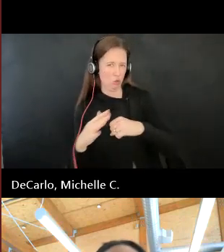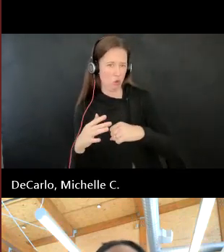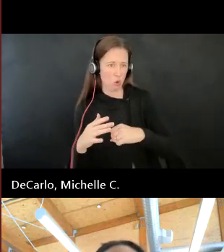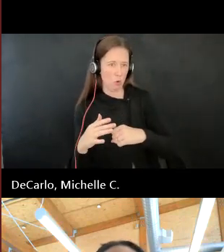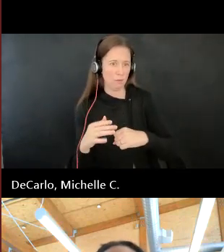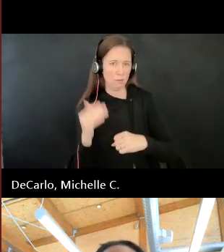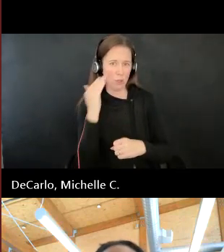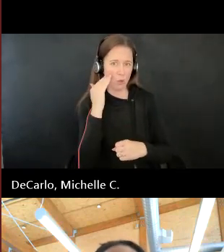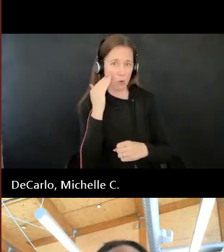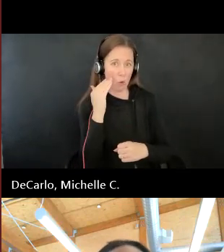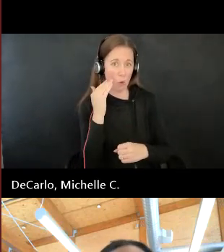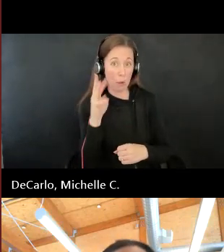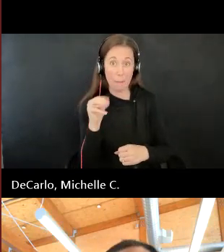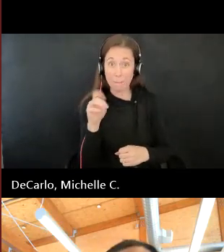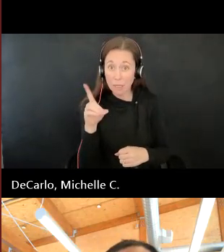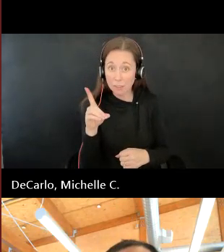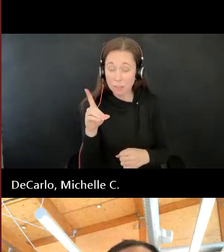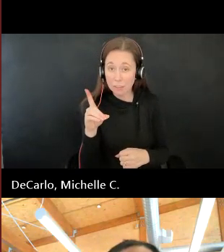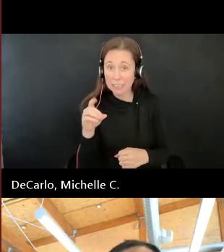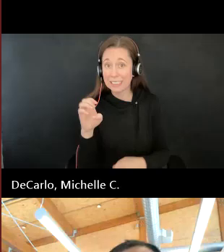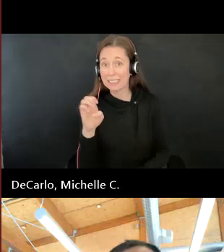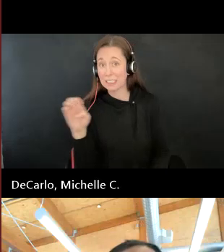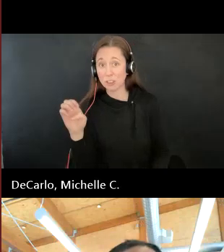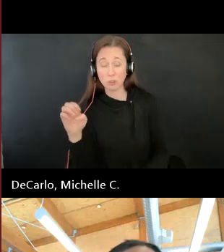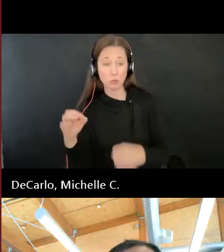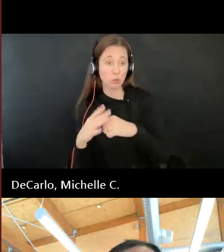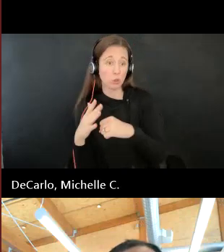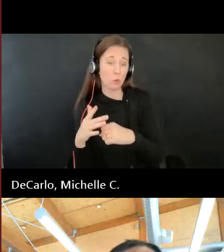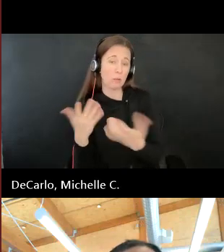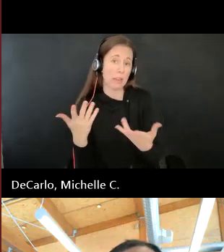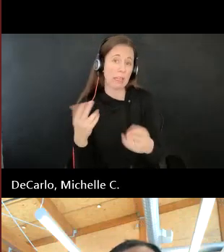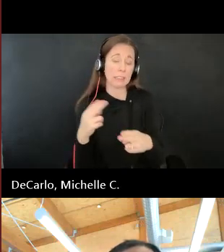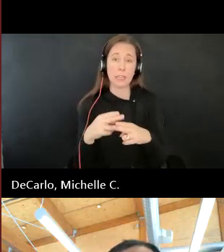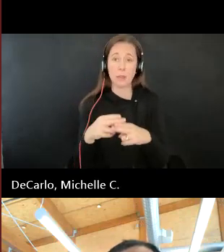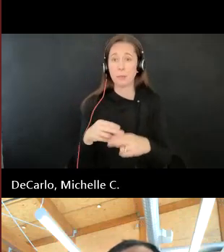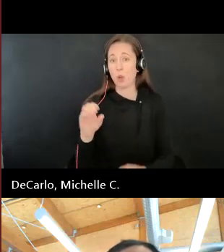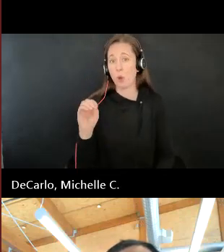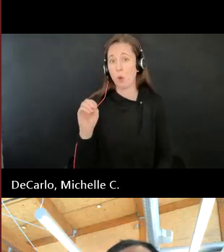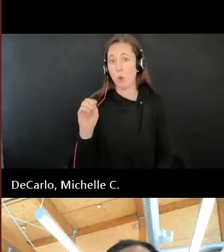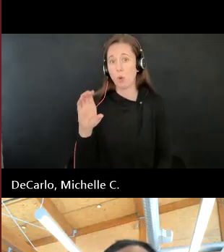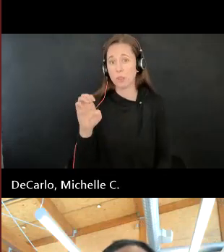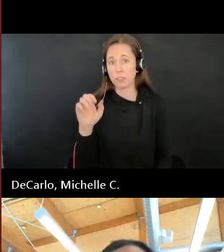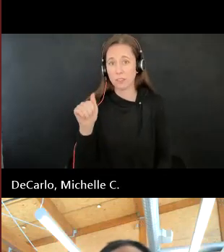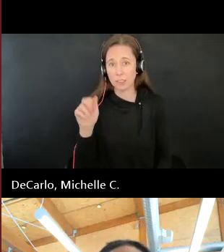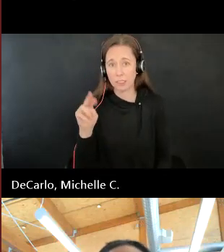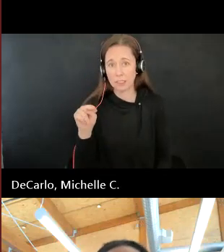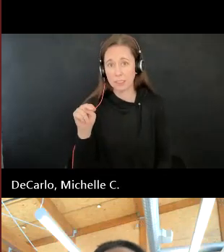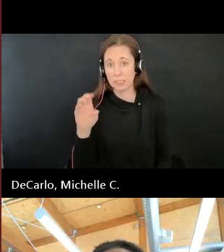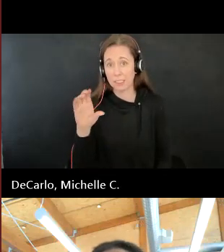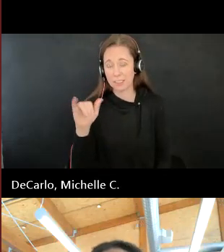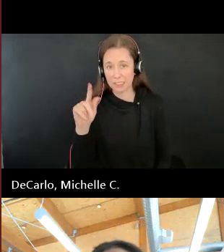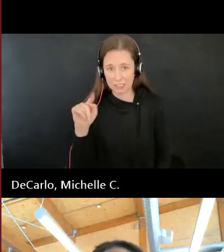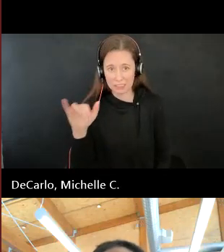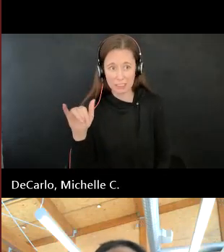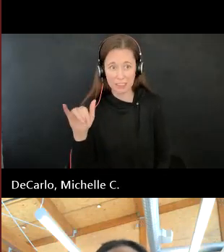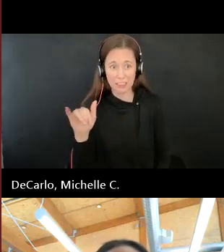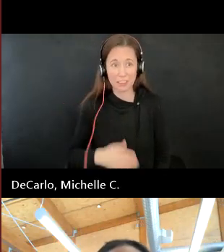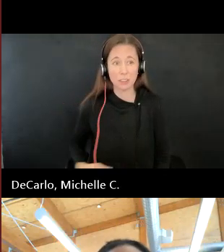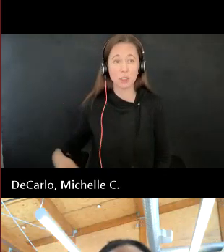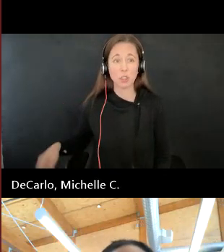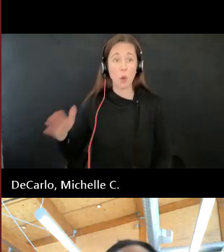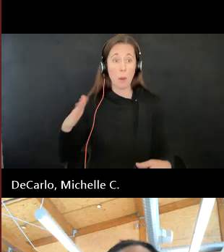are familiar with the Eastern Shore of Maryland, such as Ocean City. The Eastern Shore of Virginia is attached to the Eastern